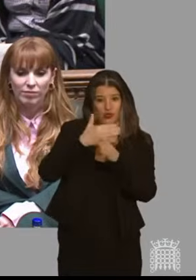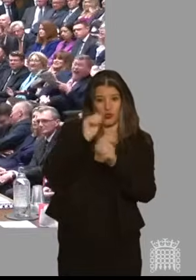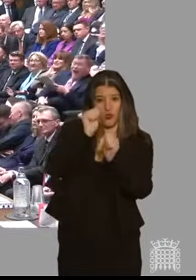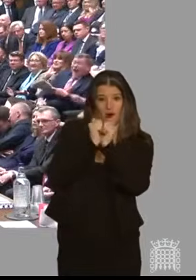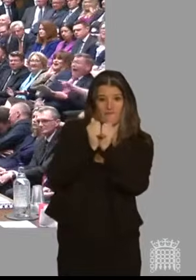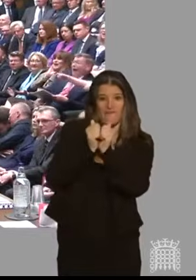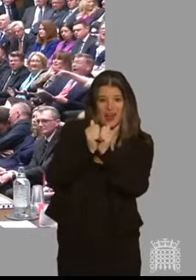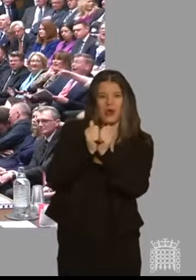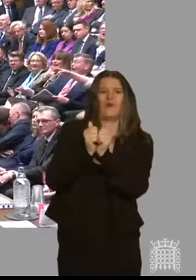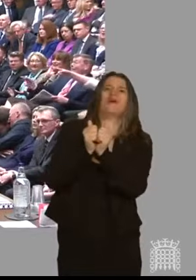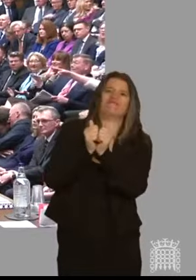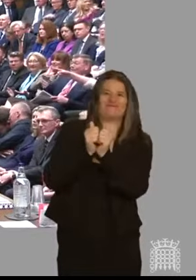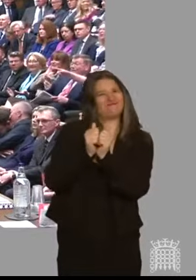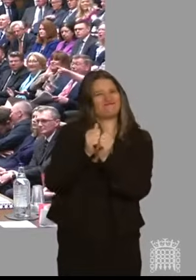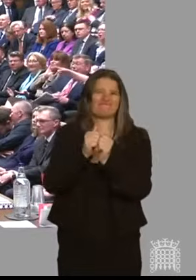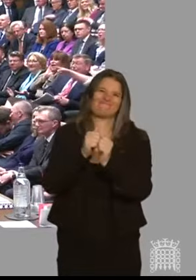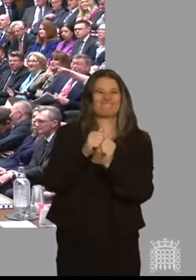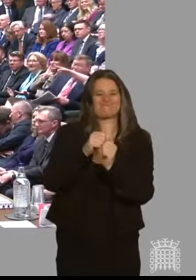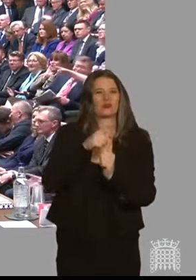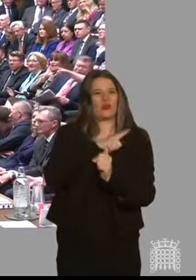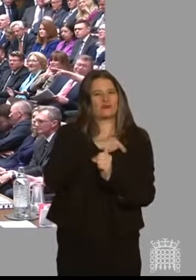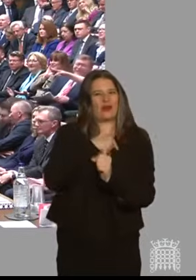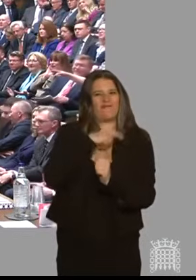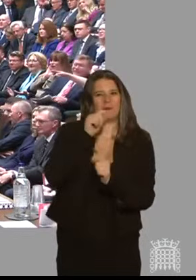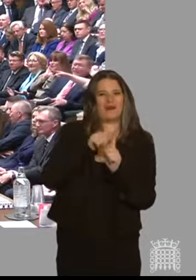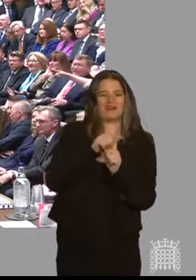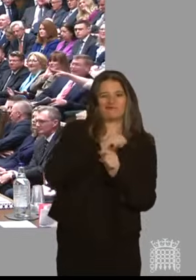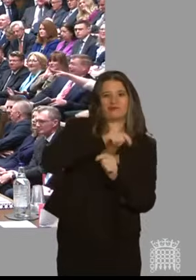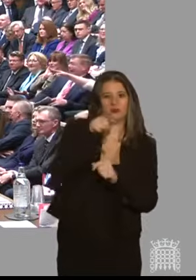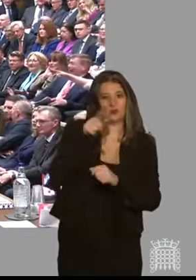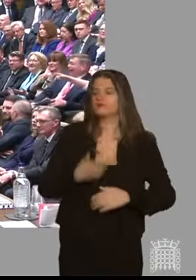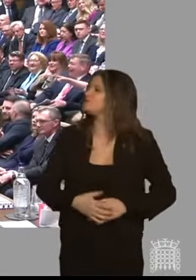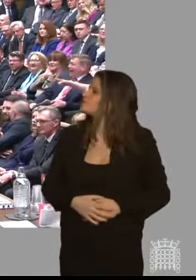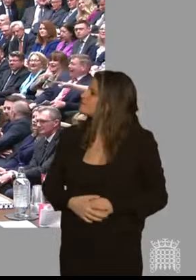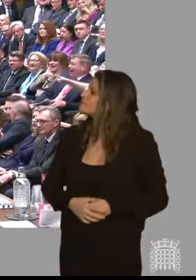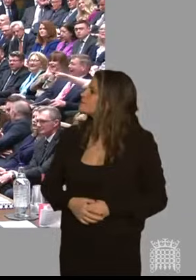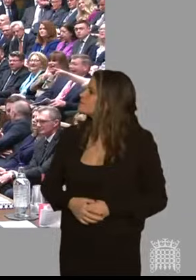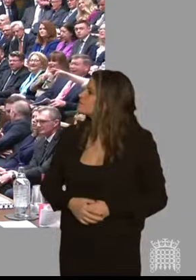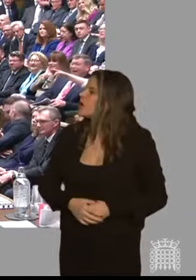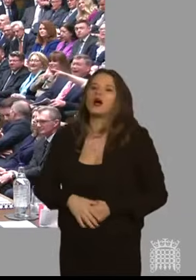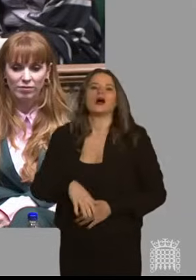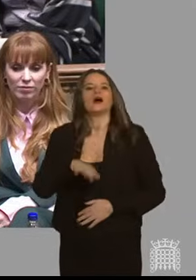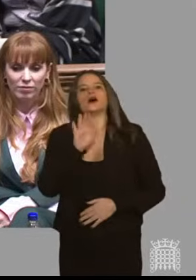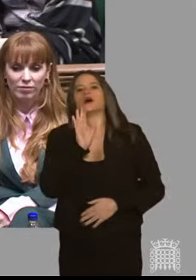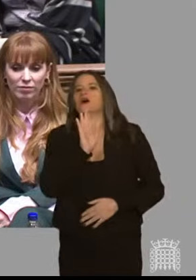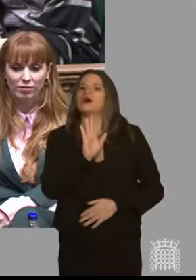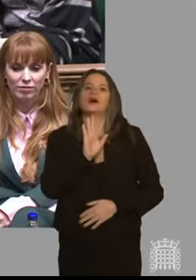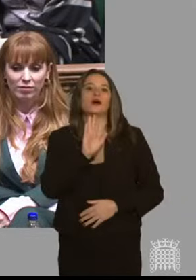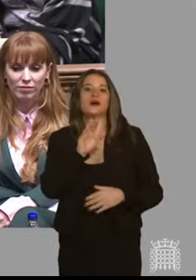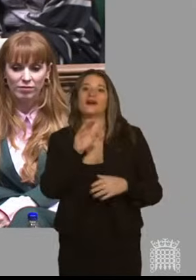I'm describing the man who is bankrolling their upcoming general election.